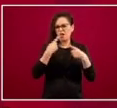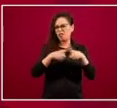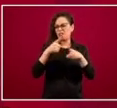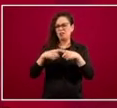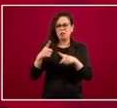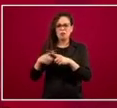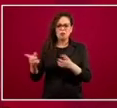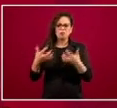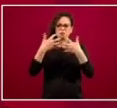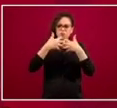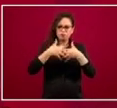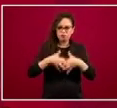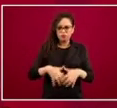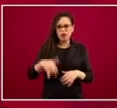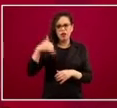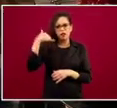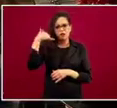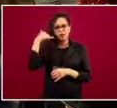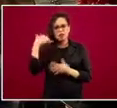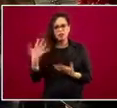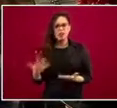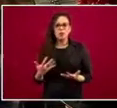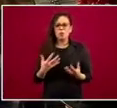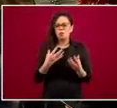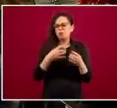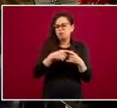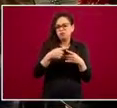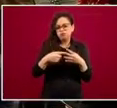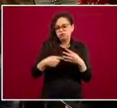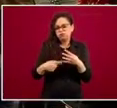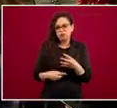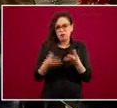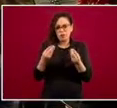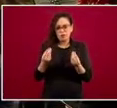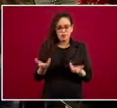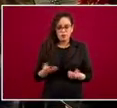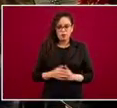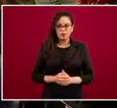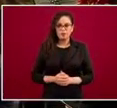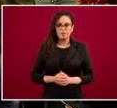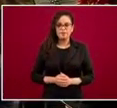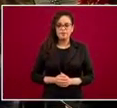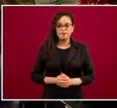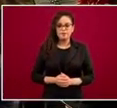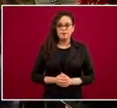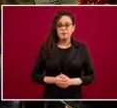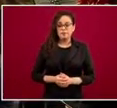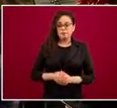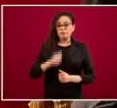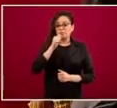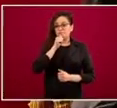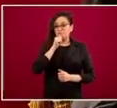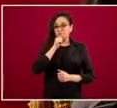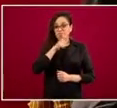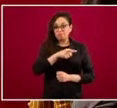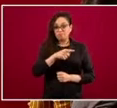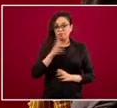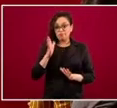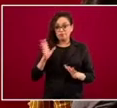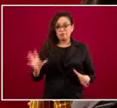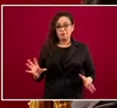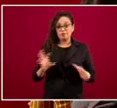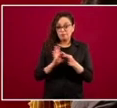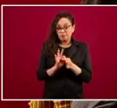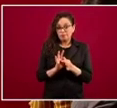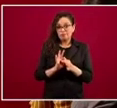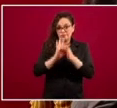There are still some companies, though, and some businesses that seem to be focusing